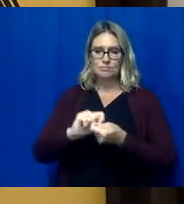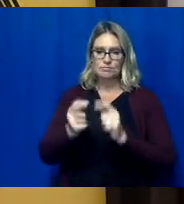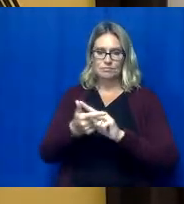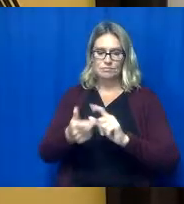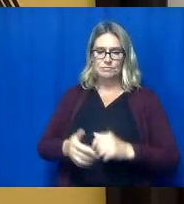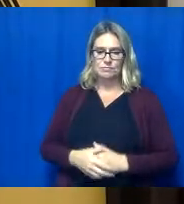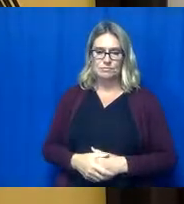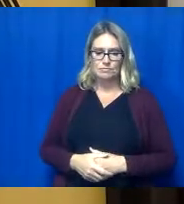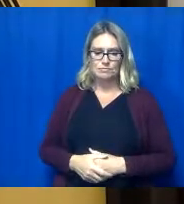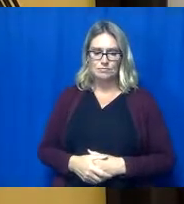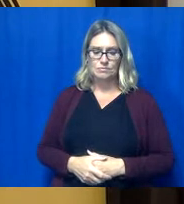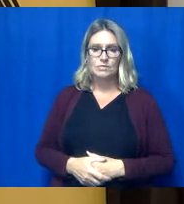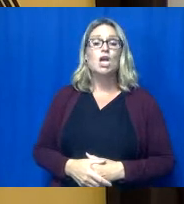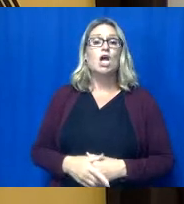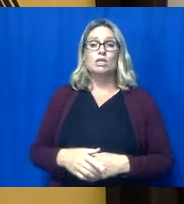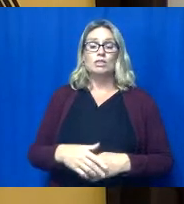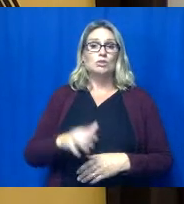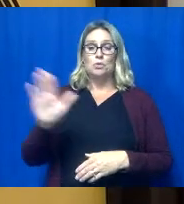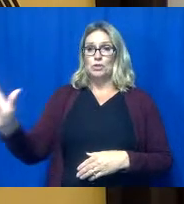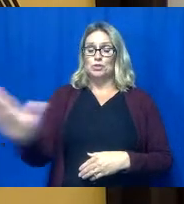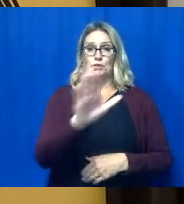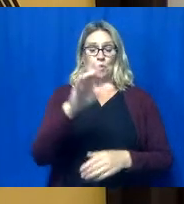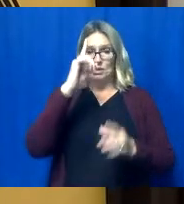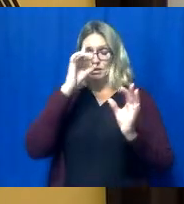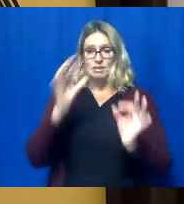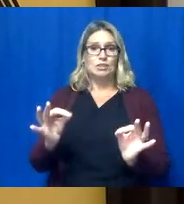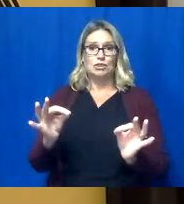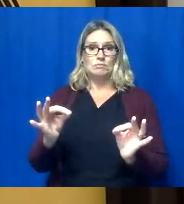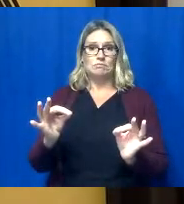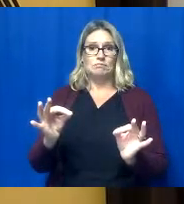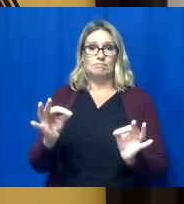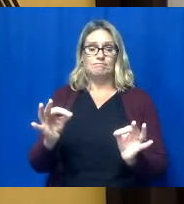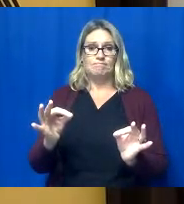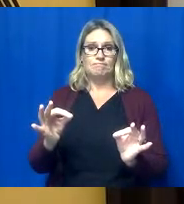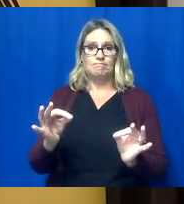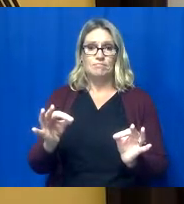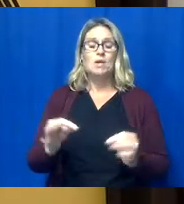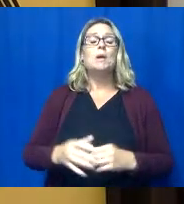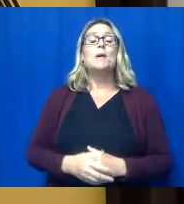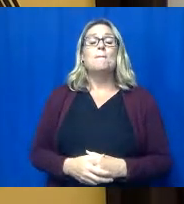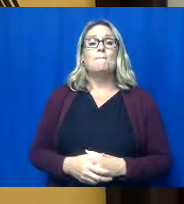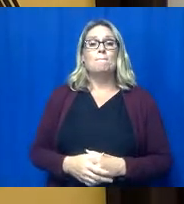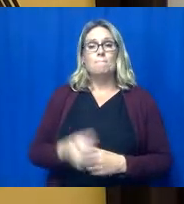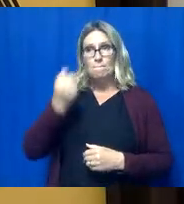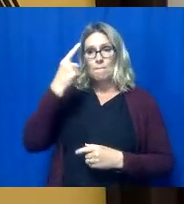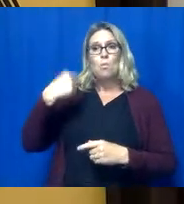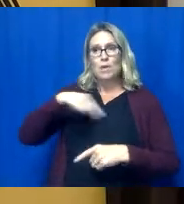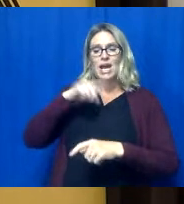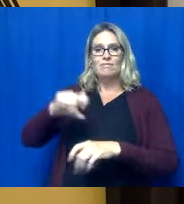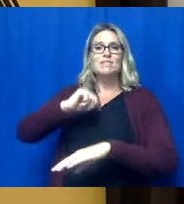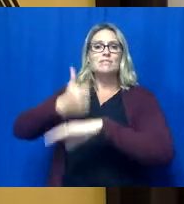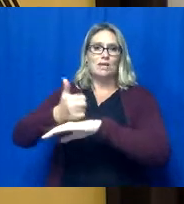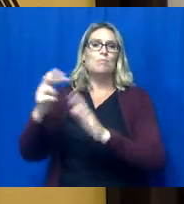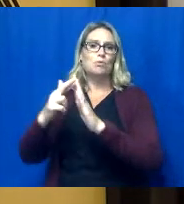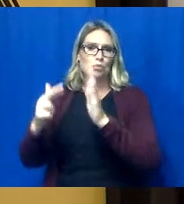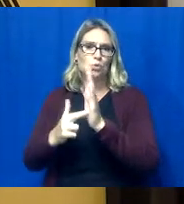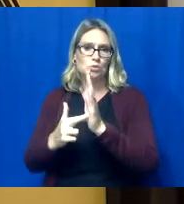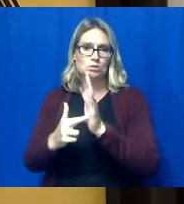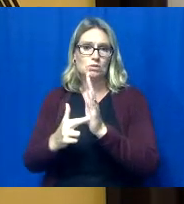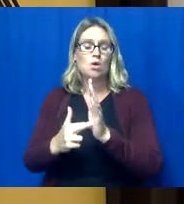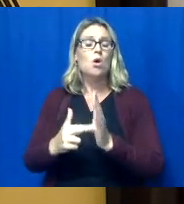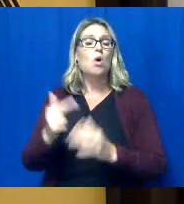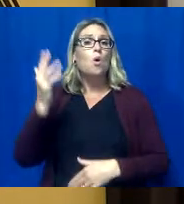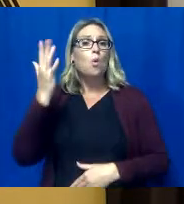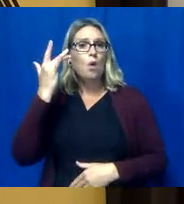you are free to make your own decisions, but measures need to be put in place in order to protect the